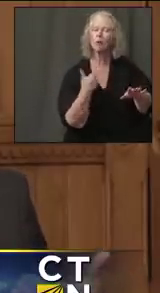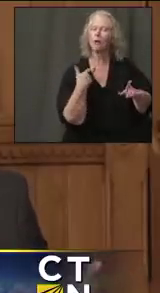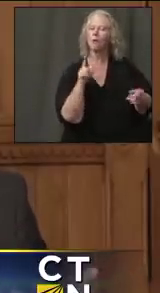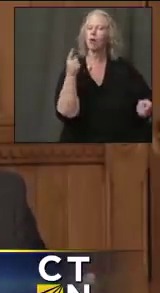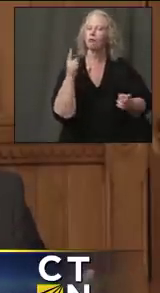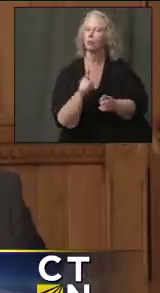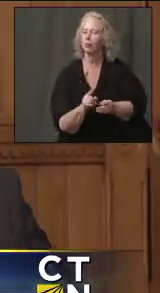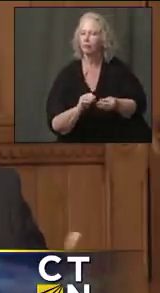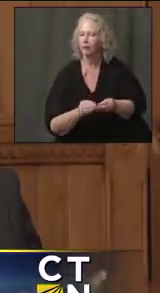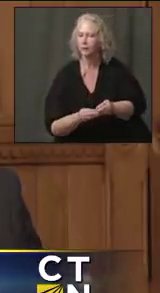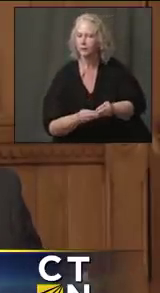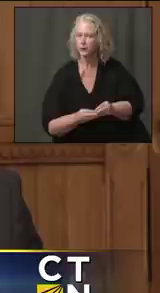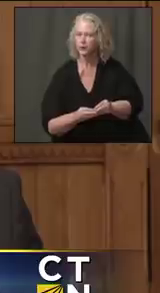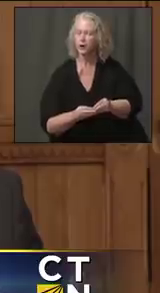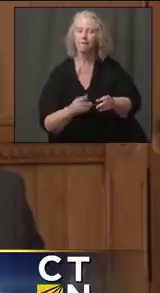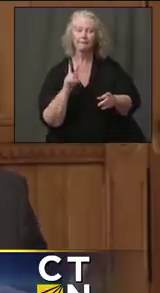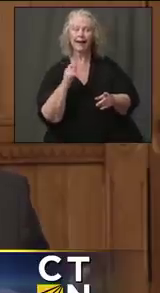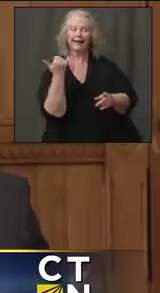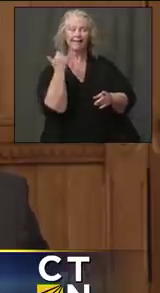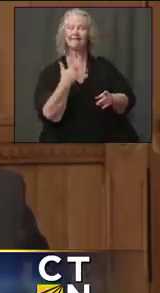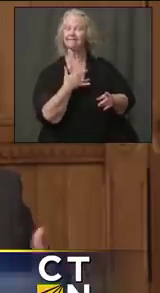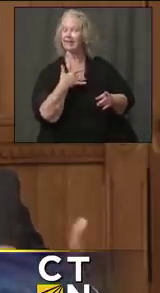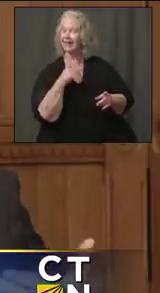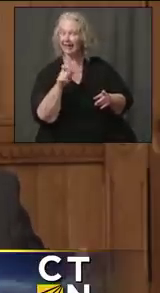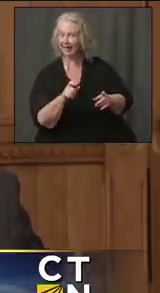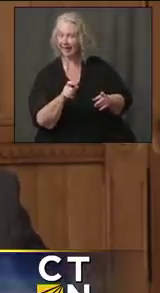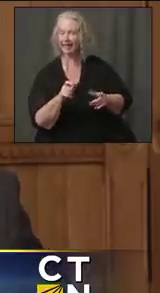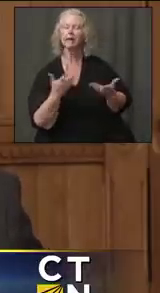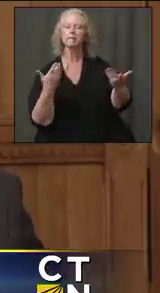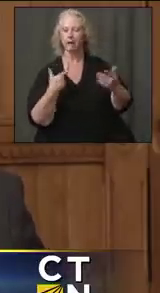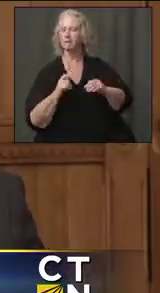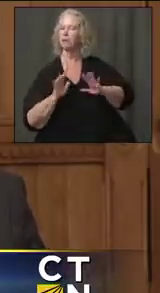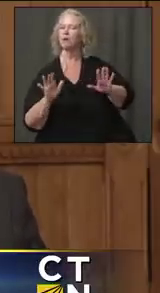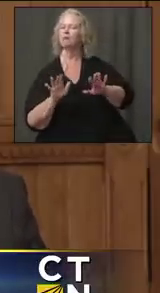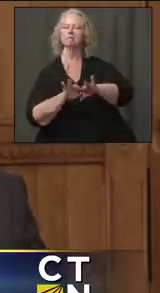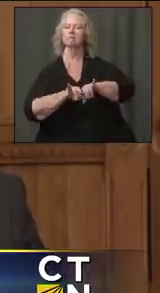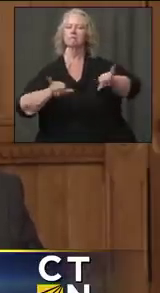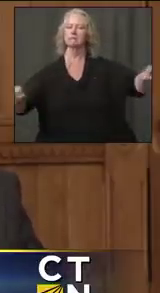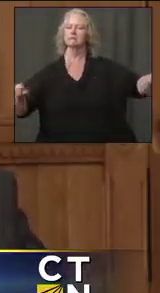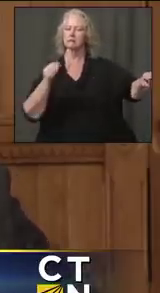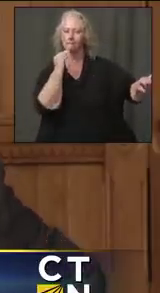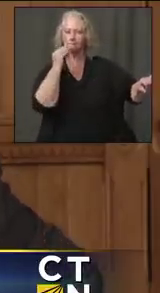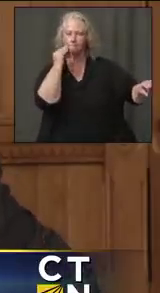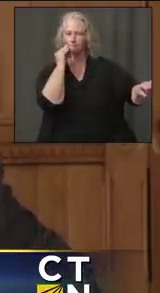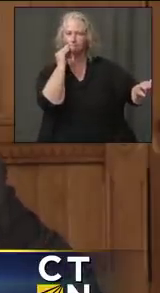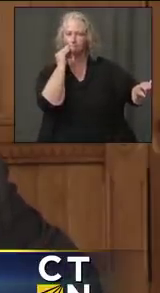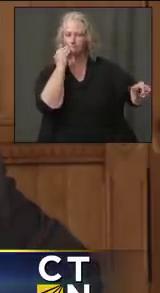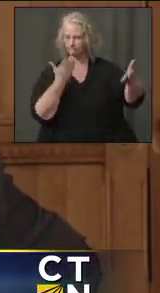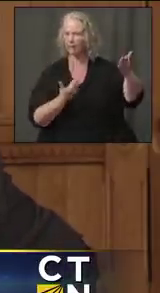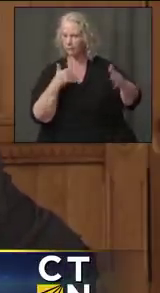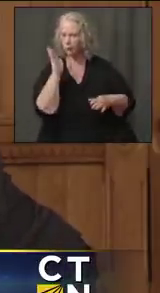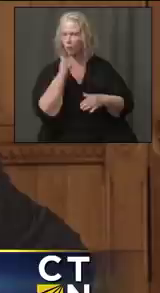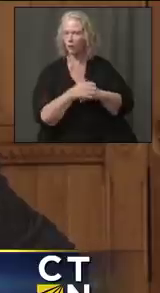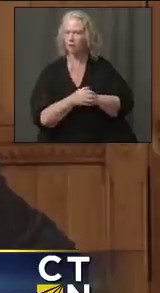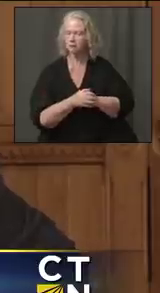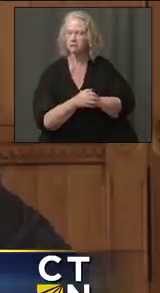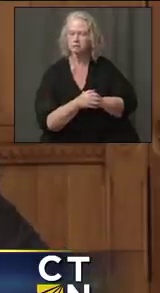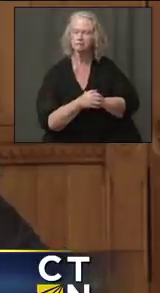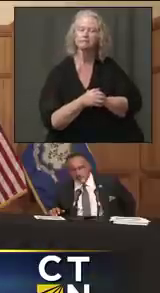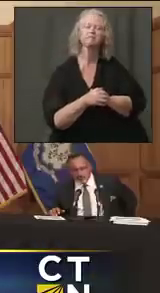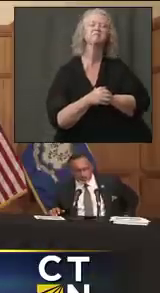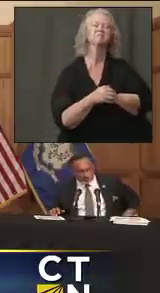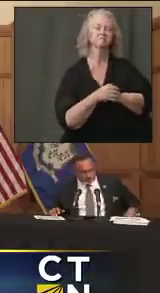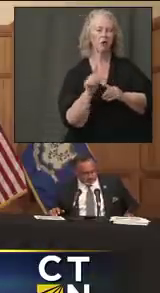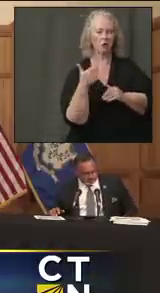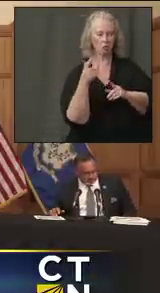the data suggests, go back to a full distance learning or full remote learning strategy. And then the other